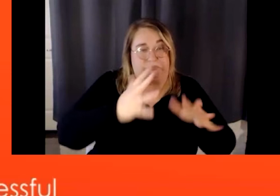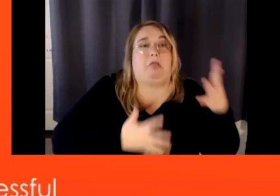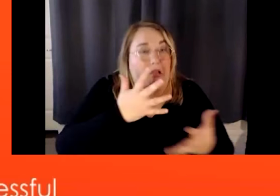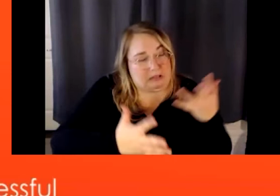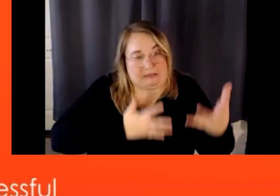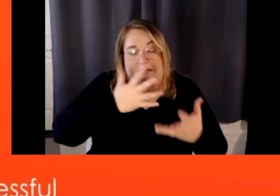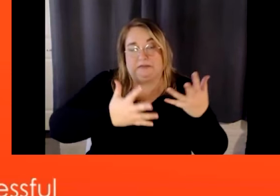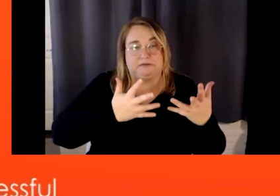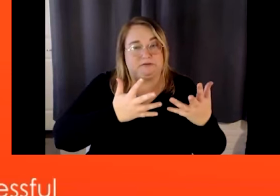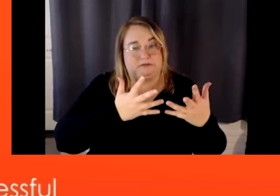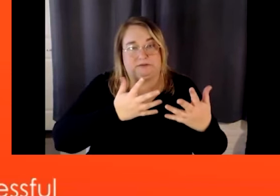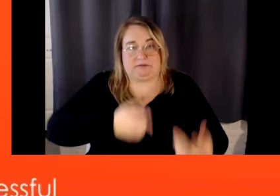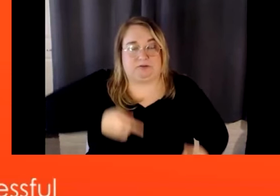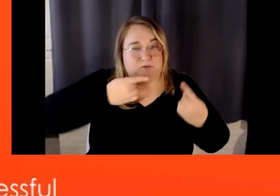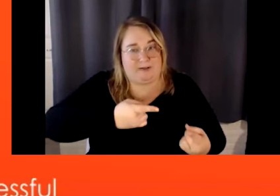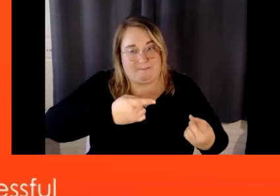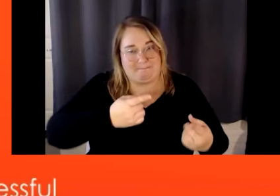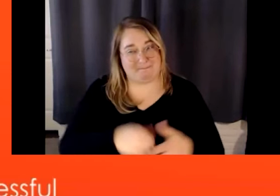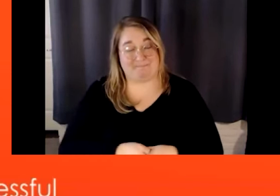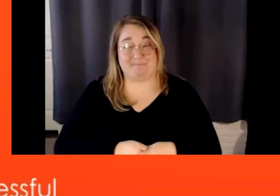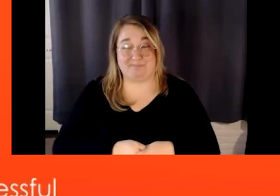here, very good or excellent. In other words,